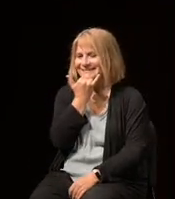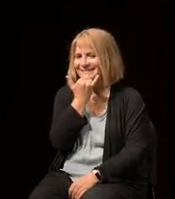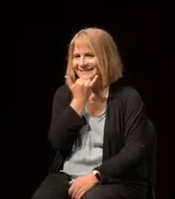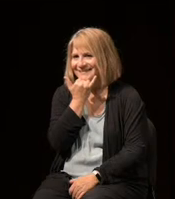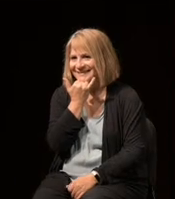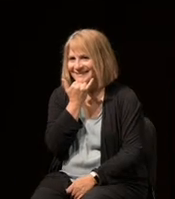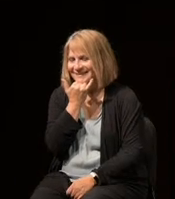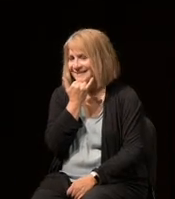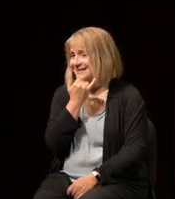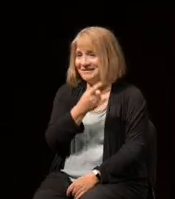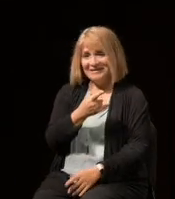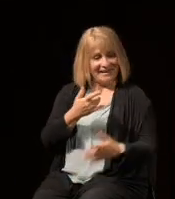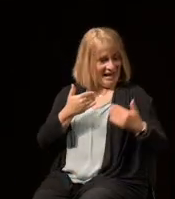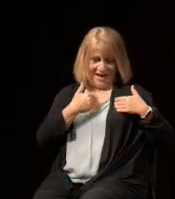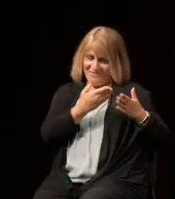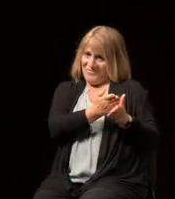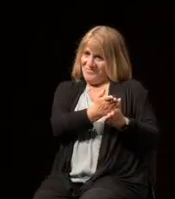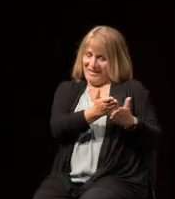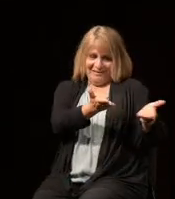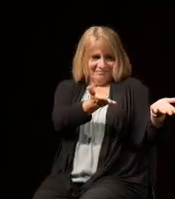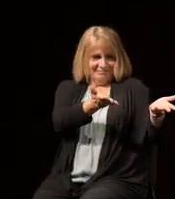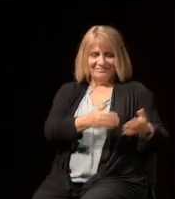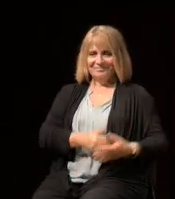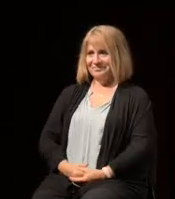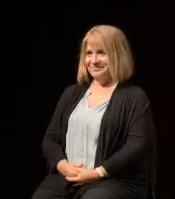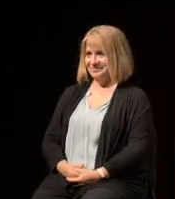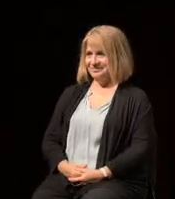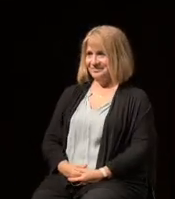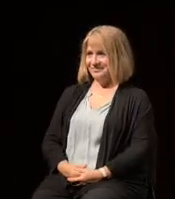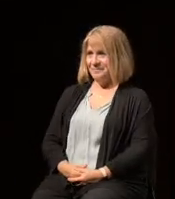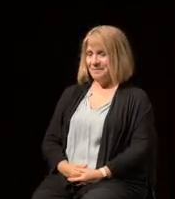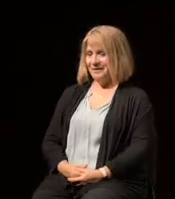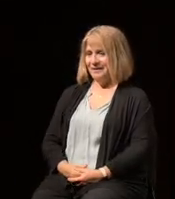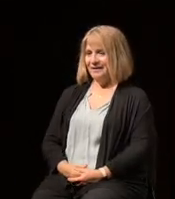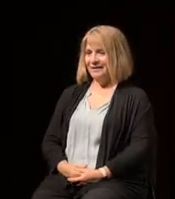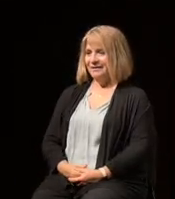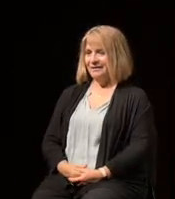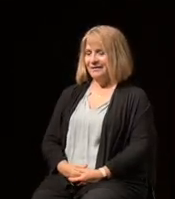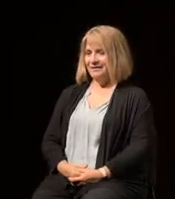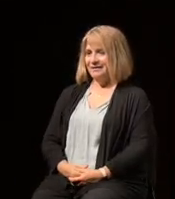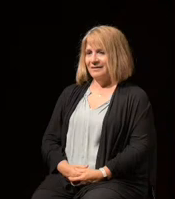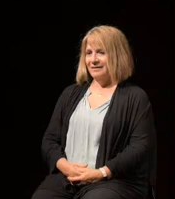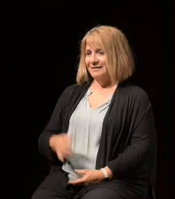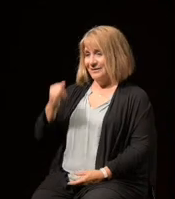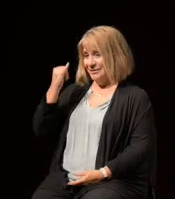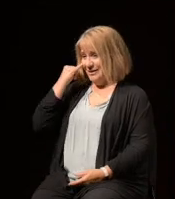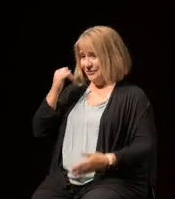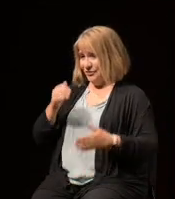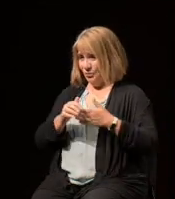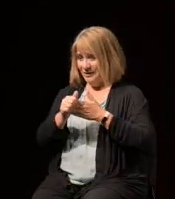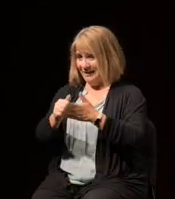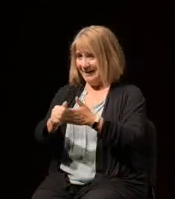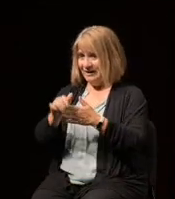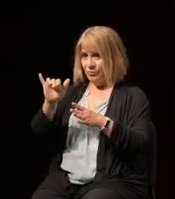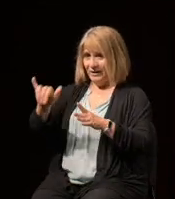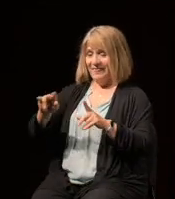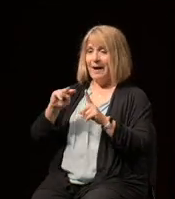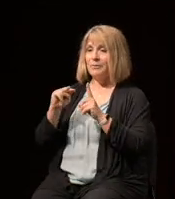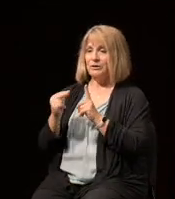they're entitled to do so. All right. So if you lead with this